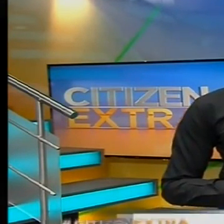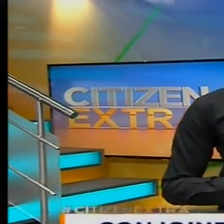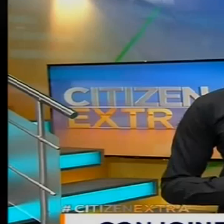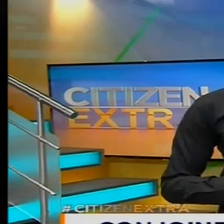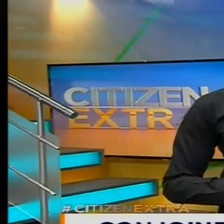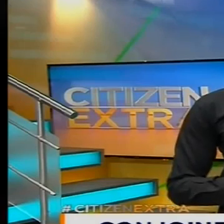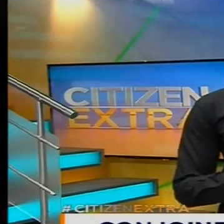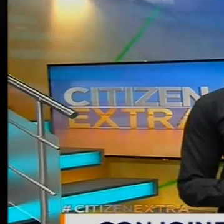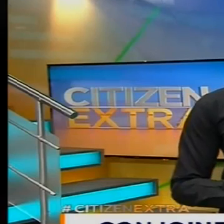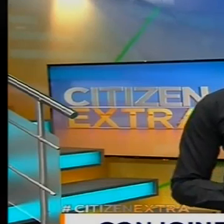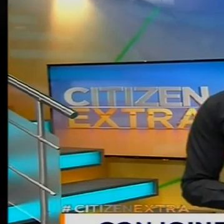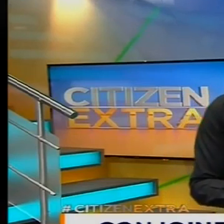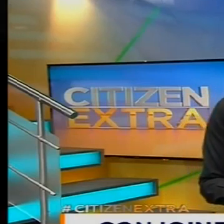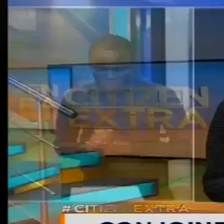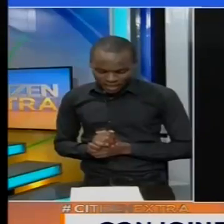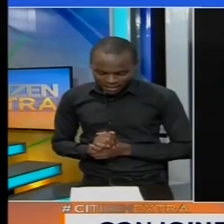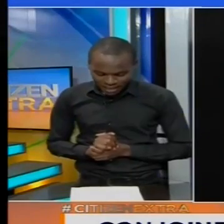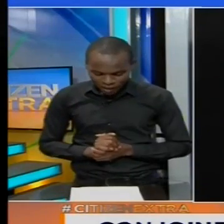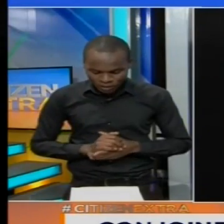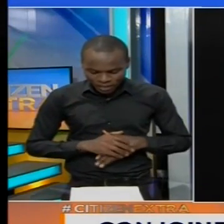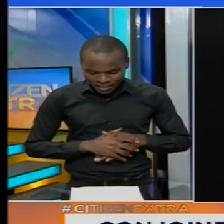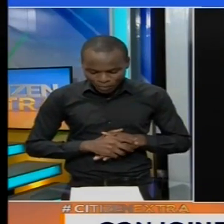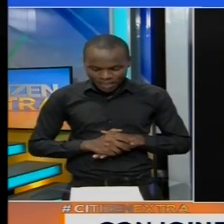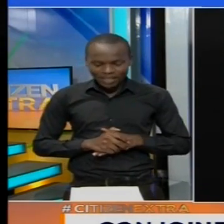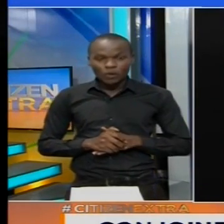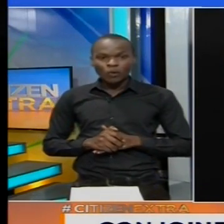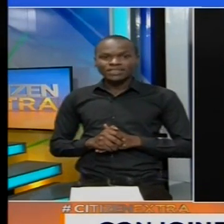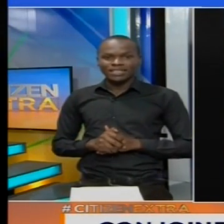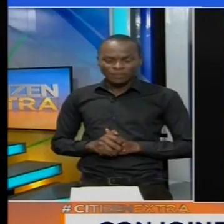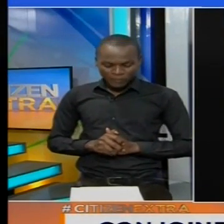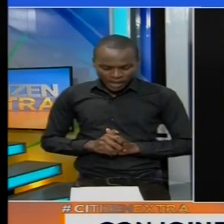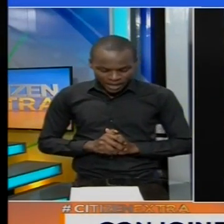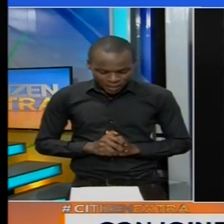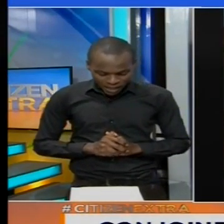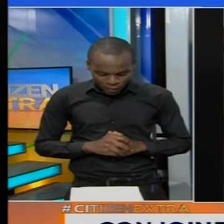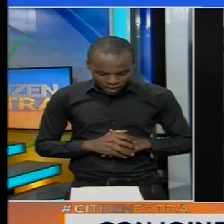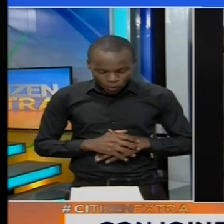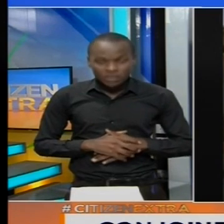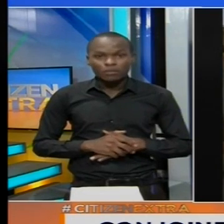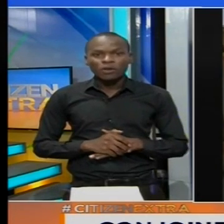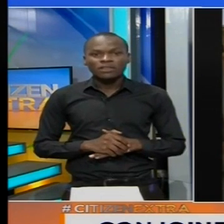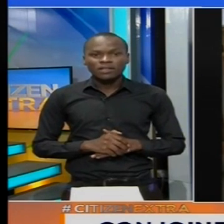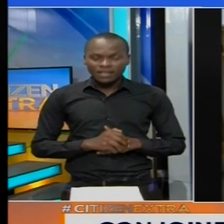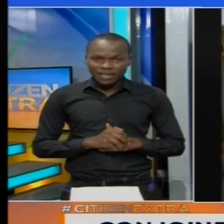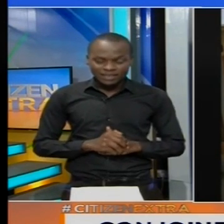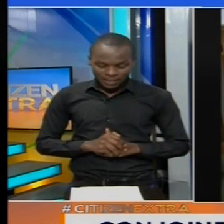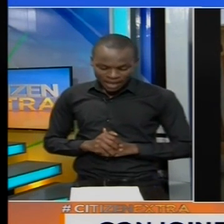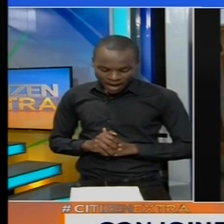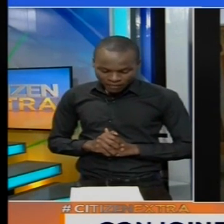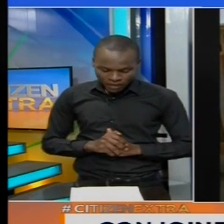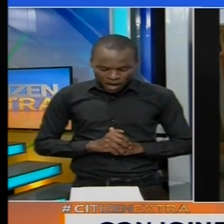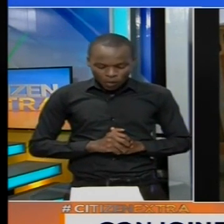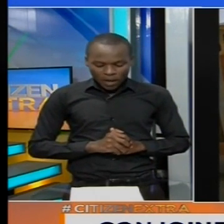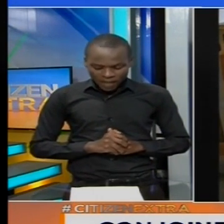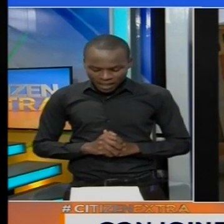Tanzania. They are conjoined twins known as Consolata Mwakikuti and Maria Mwakikuti, both 19. They